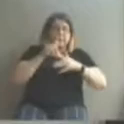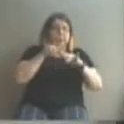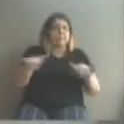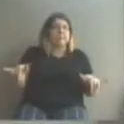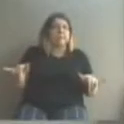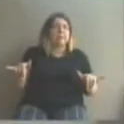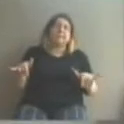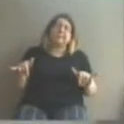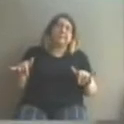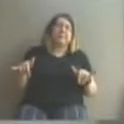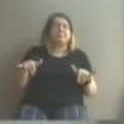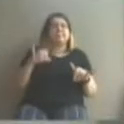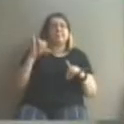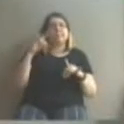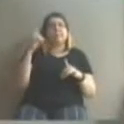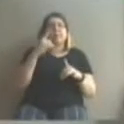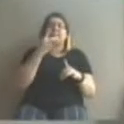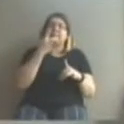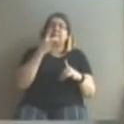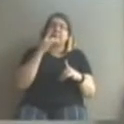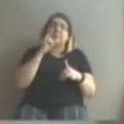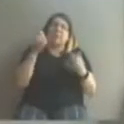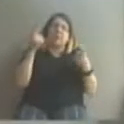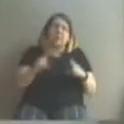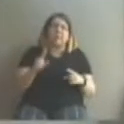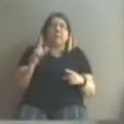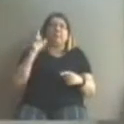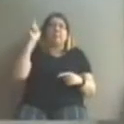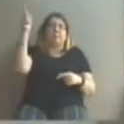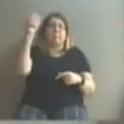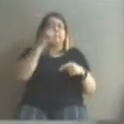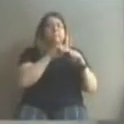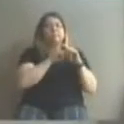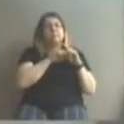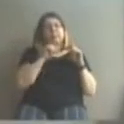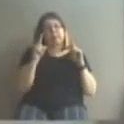So that's something I would prefer that not happen in the future. But